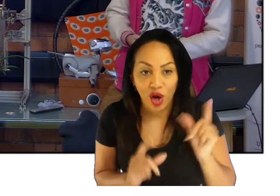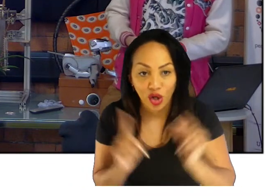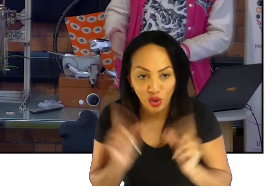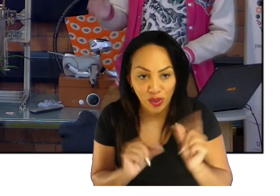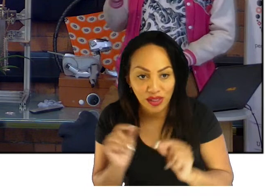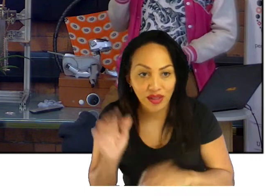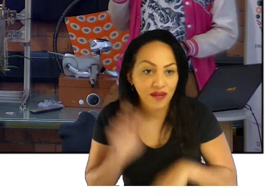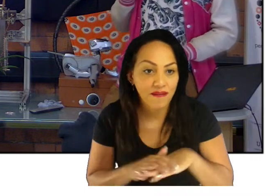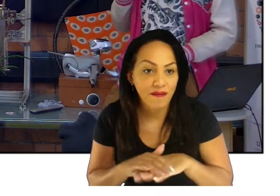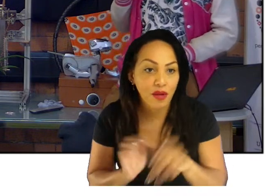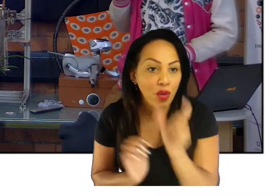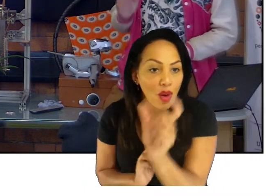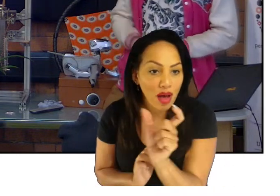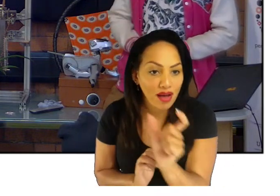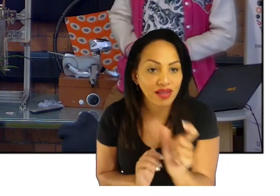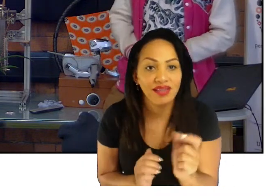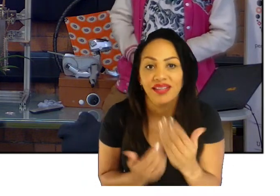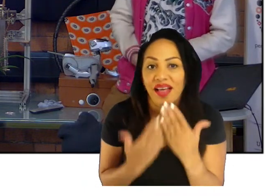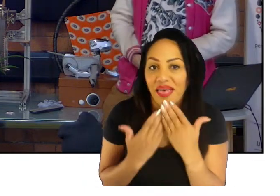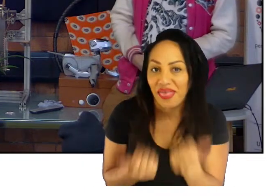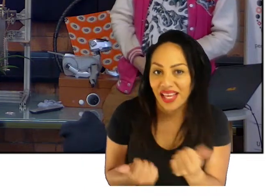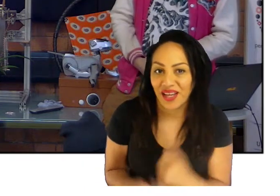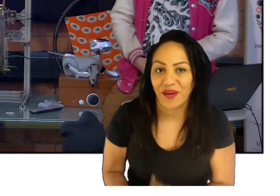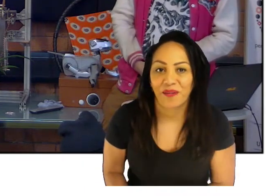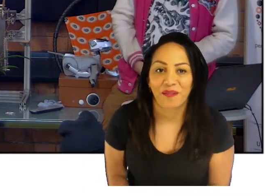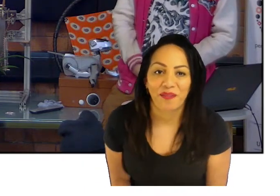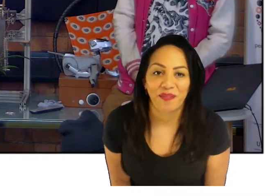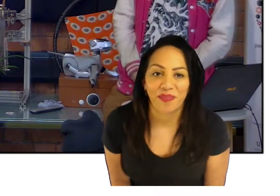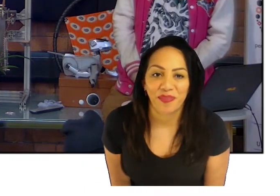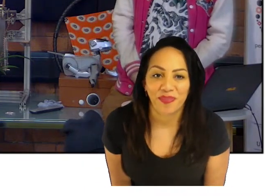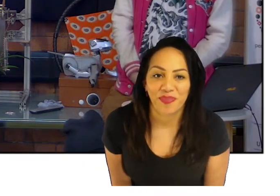Thank you. Fantastic. Thank you, Graham.